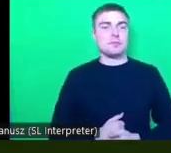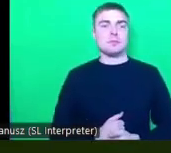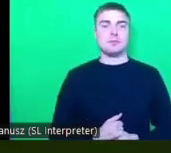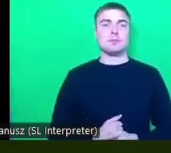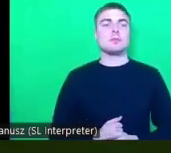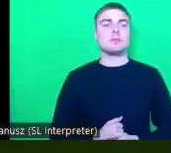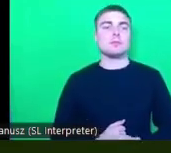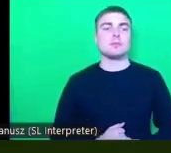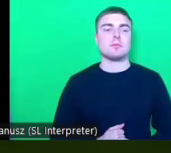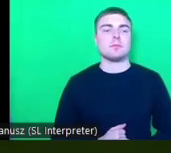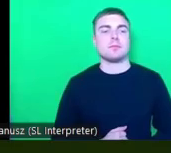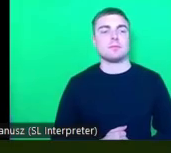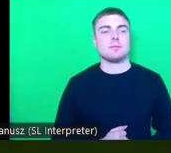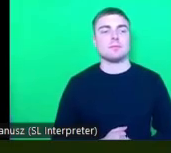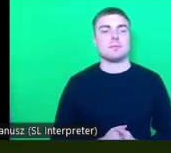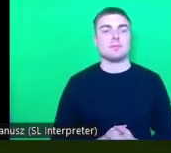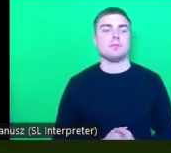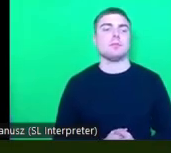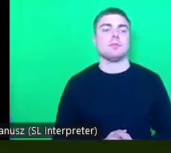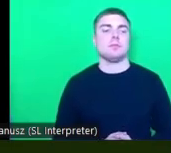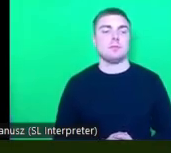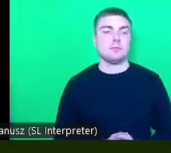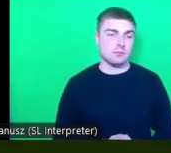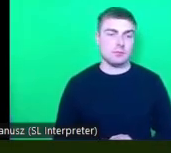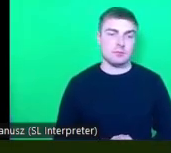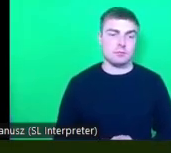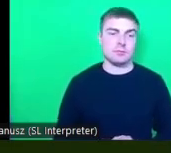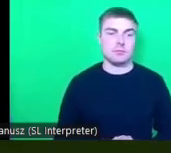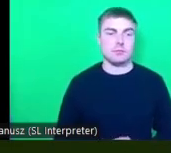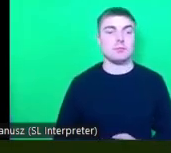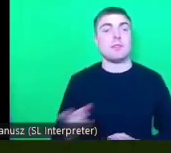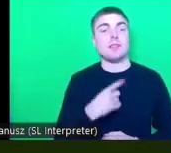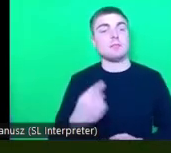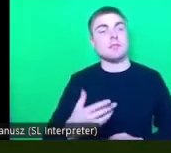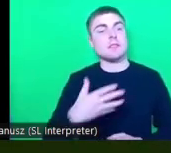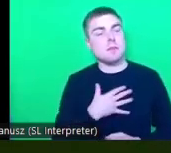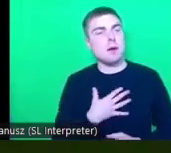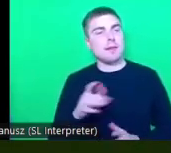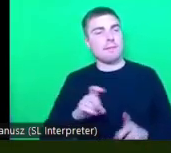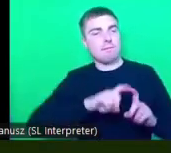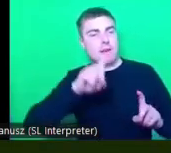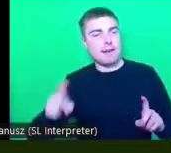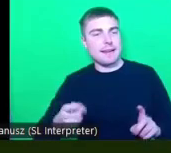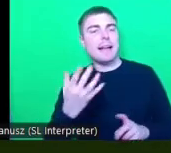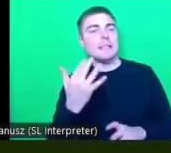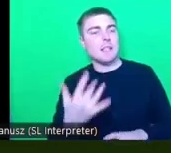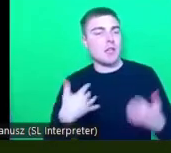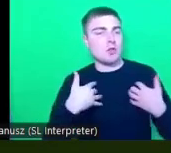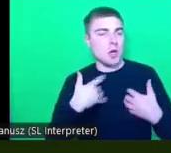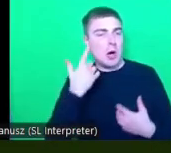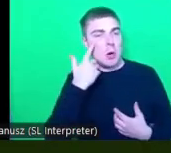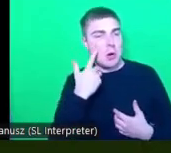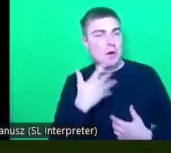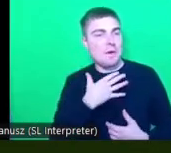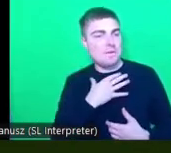So we have a predation rate by wolves on moose that actually have changed over time. So until 2015,